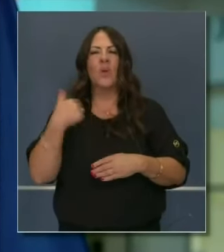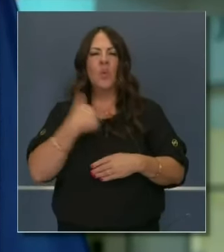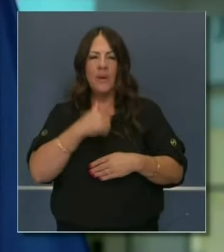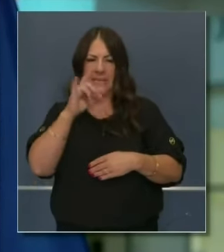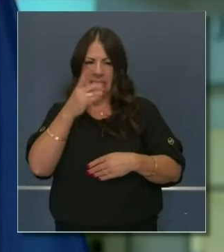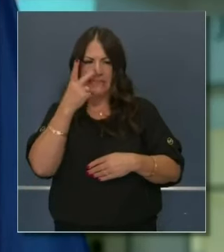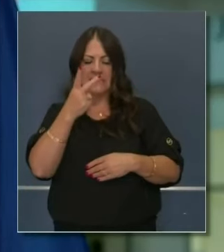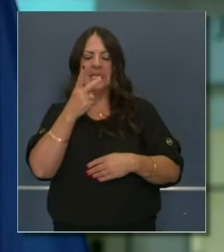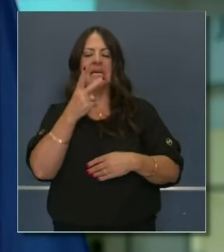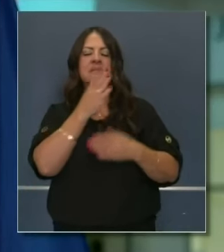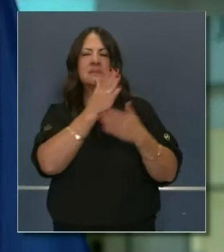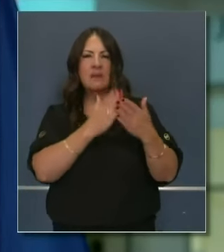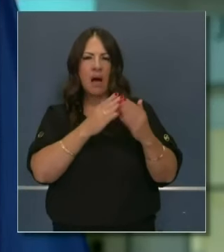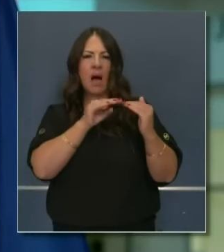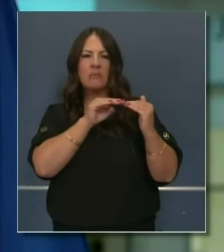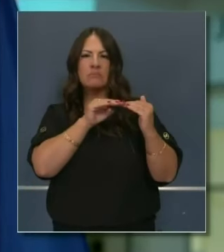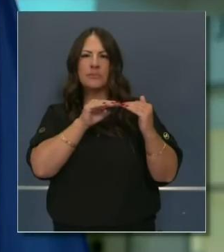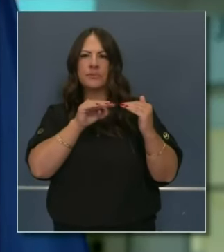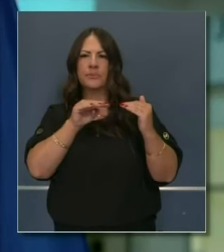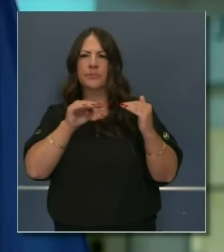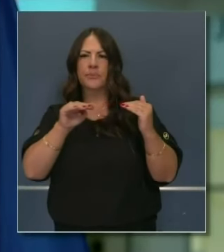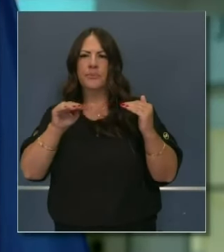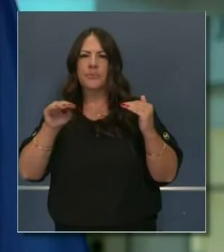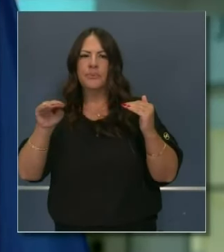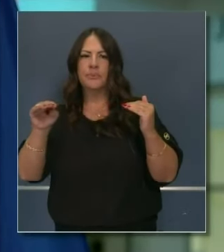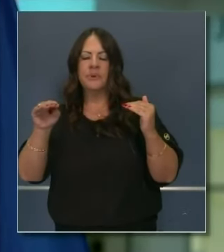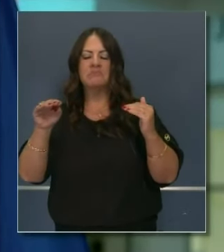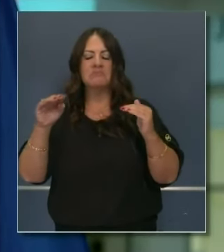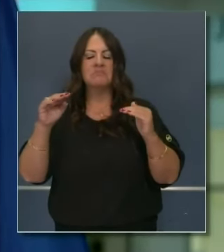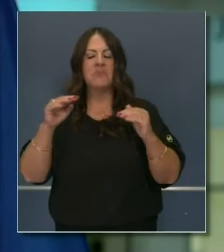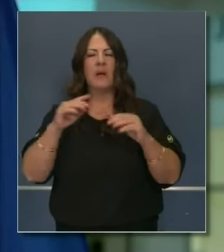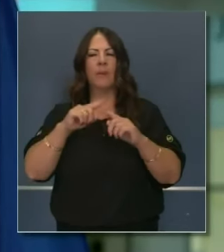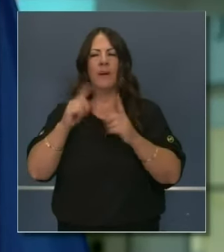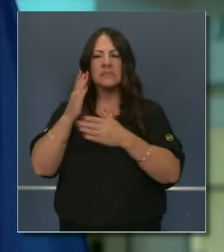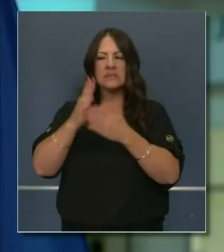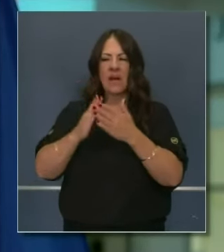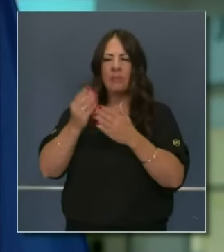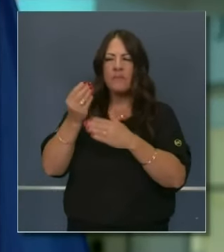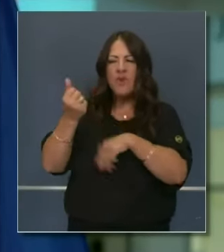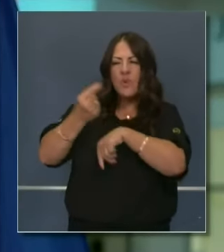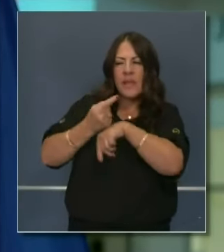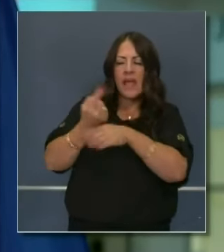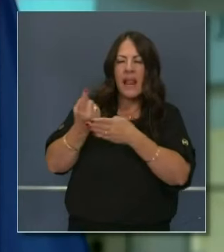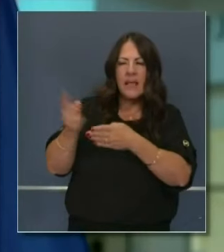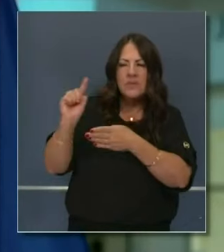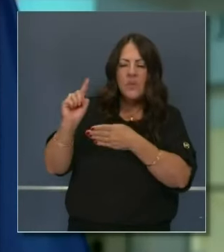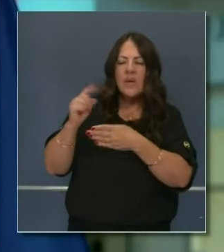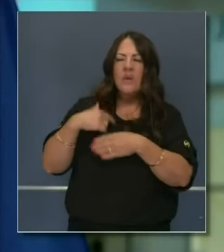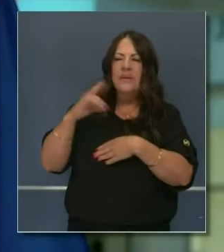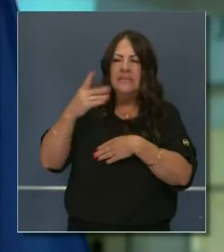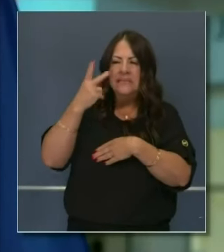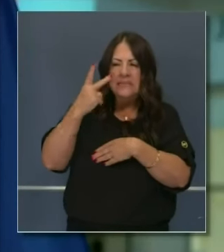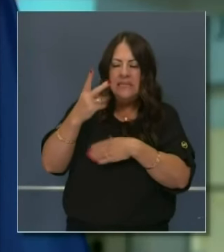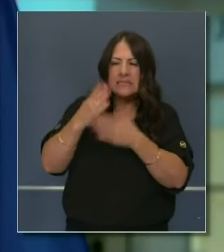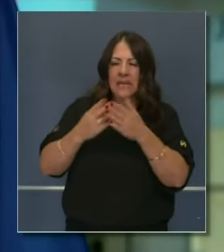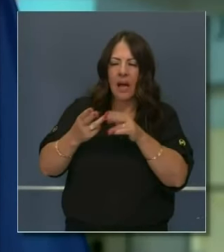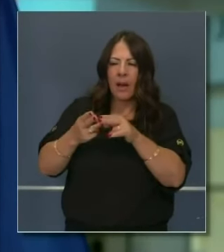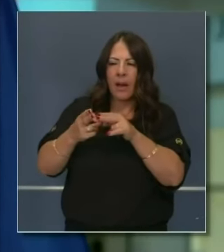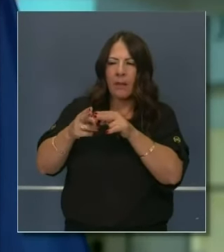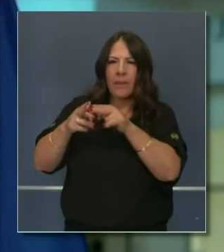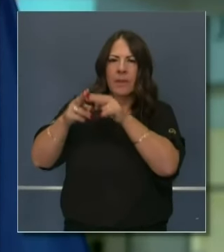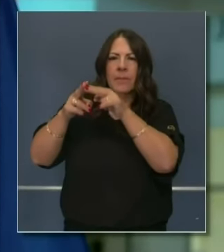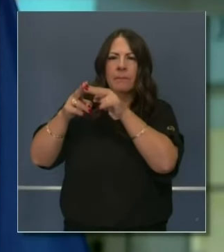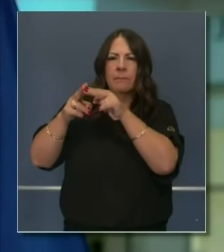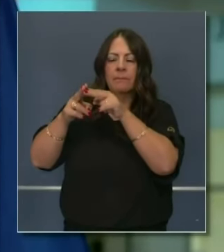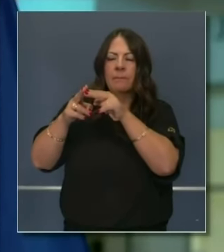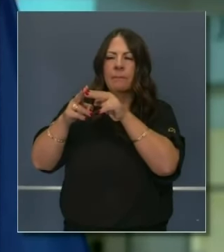stabilization. We, over the last week, saw a number of days where we had not just higher level of cases, but higher